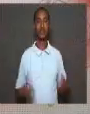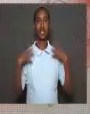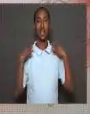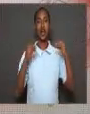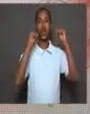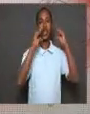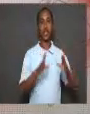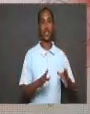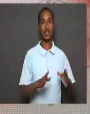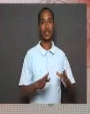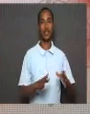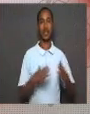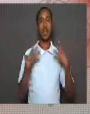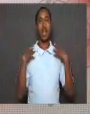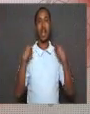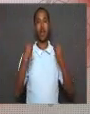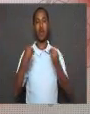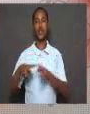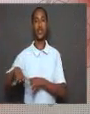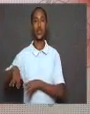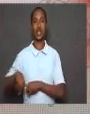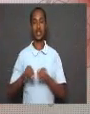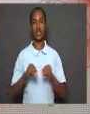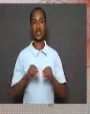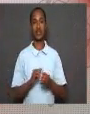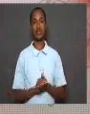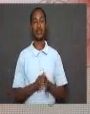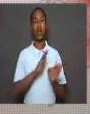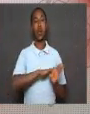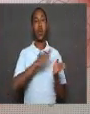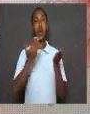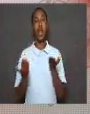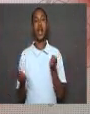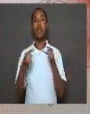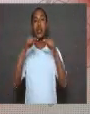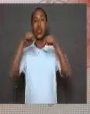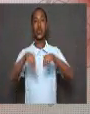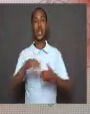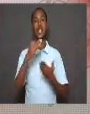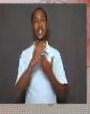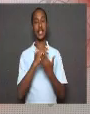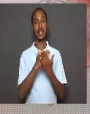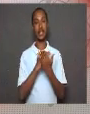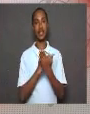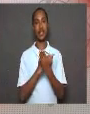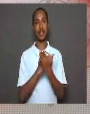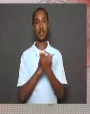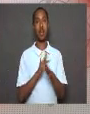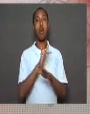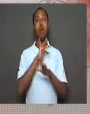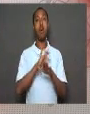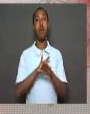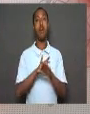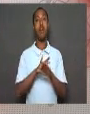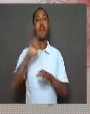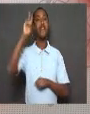Hello, teacher. Hello, students. Welcome to today's lesson on van